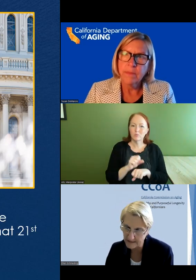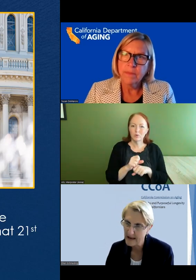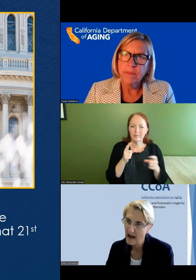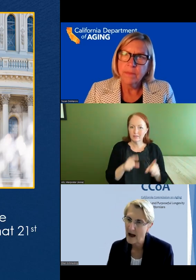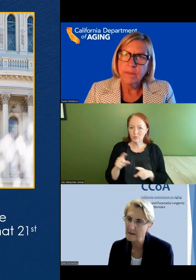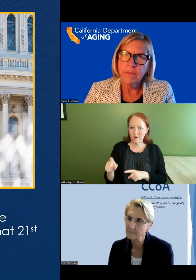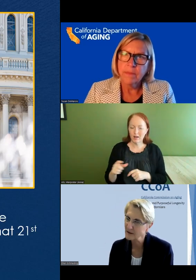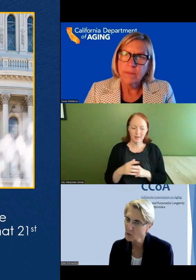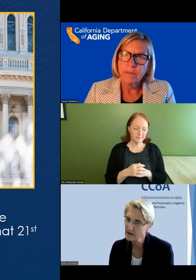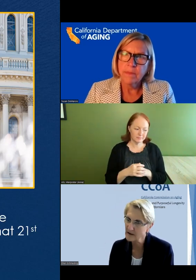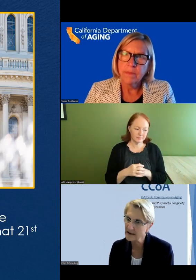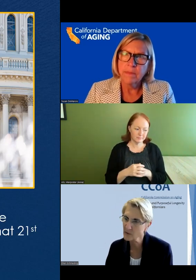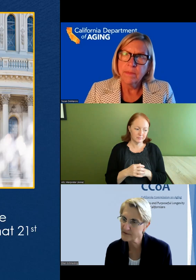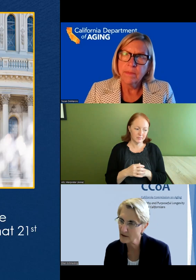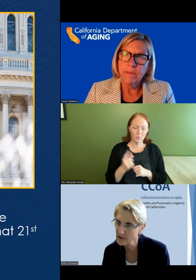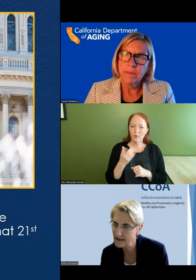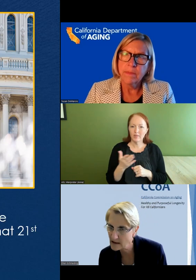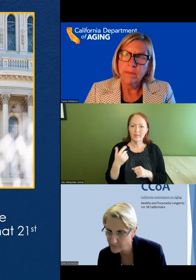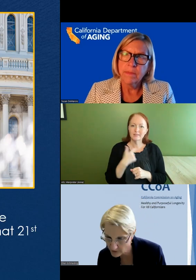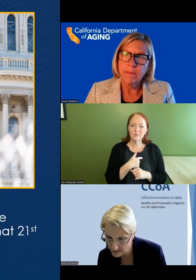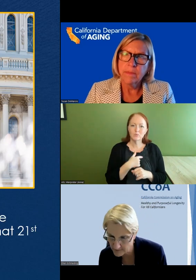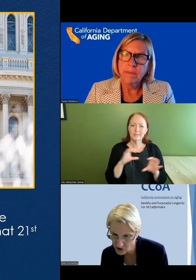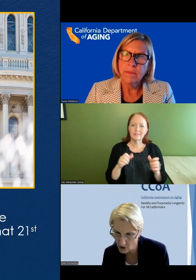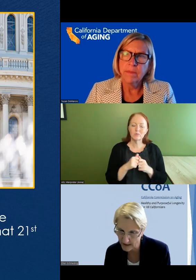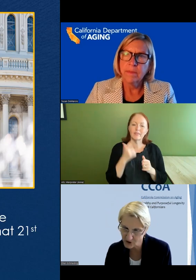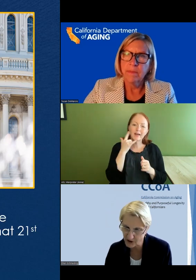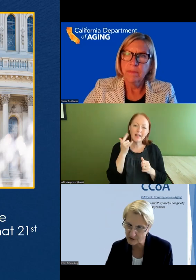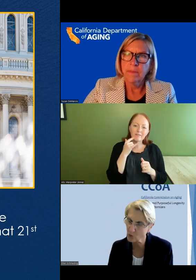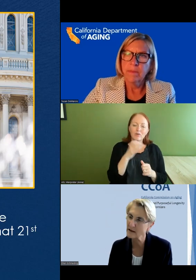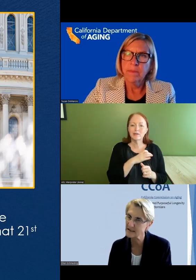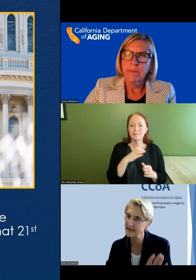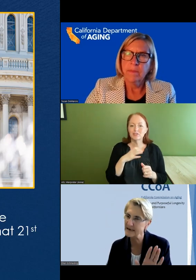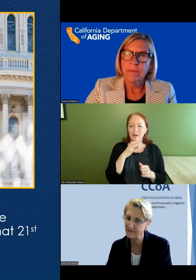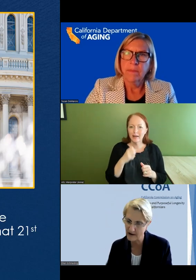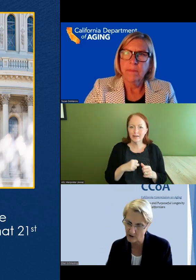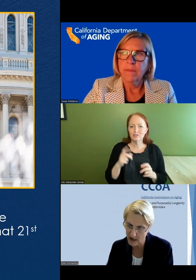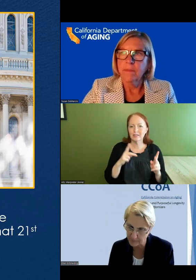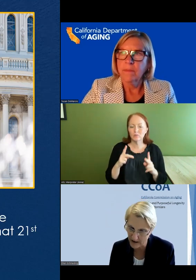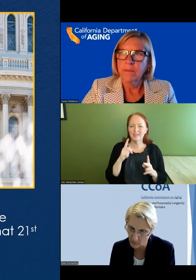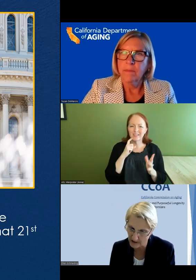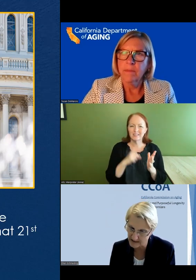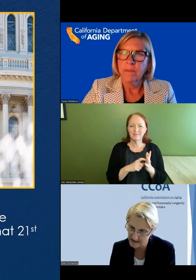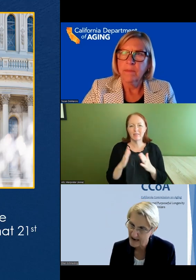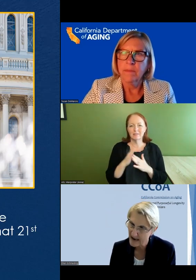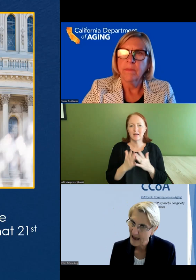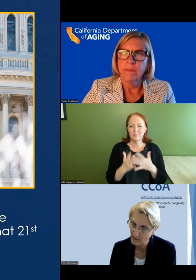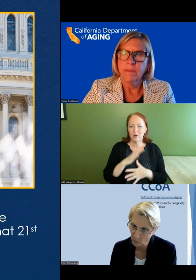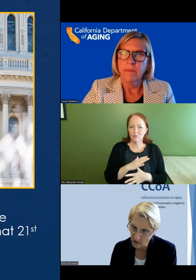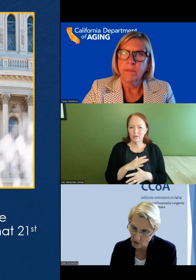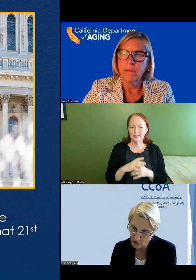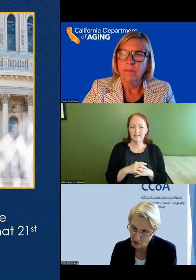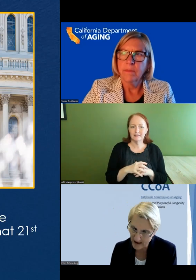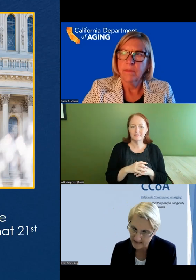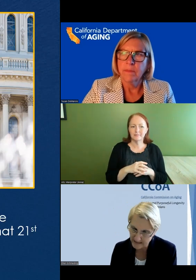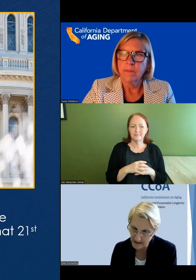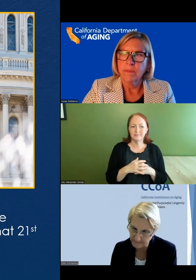But that's one of the things we've done with the California Commission on Aging as well, is identify our top priorities. And we